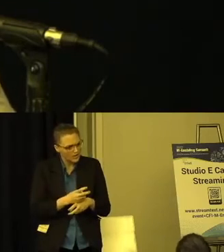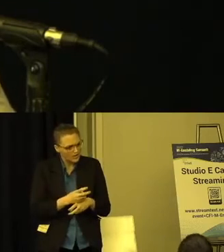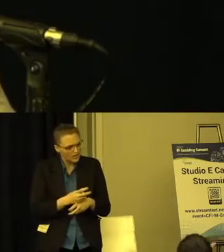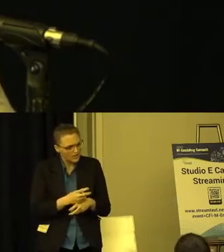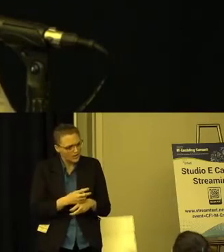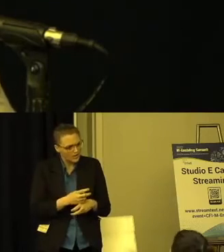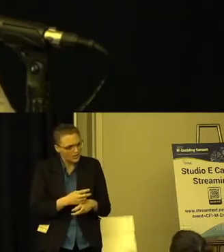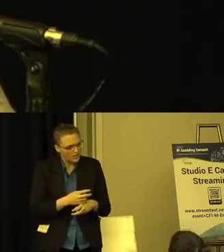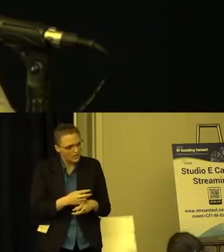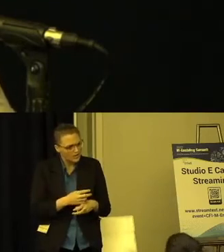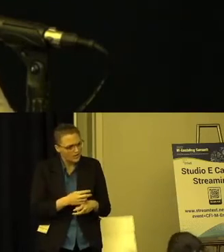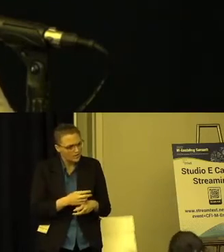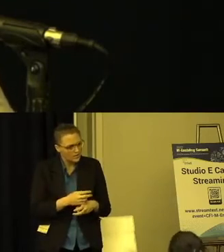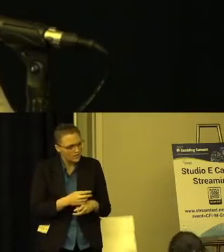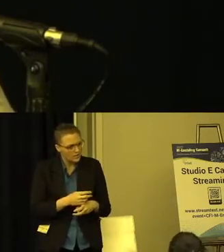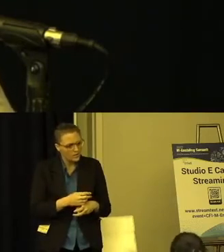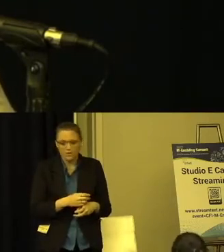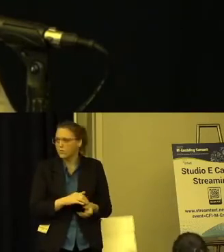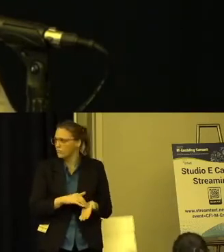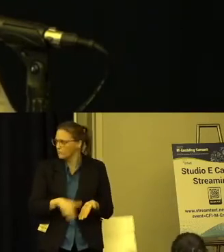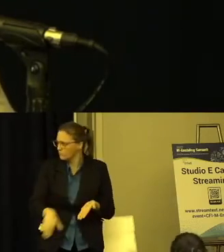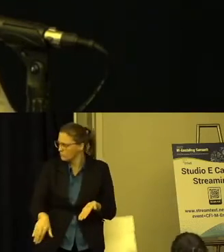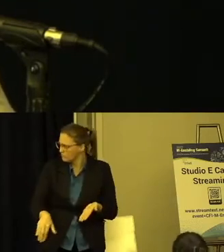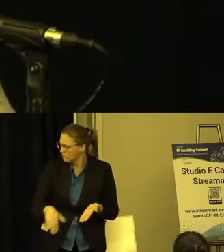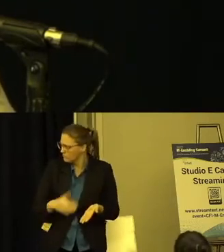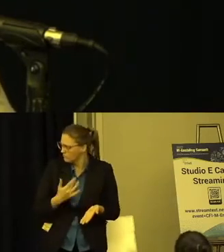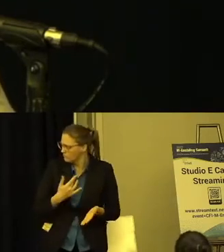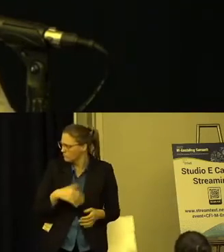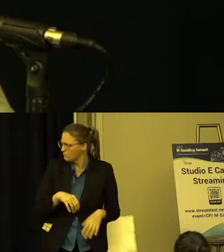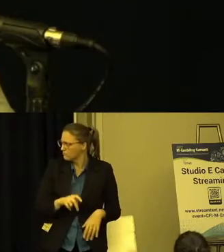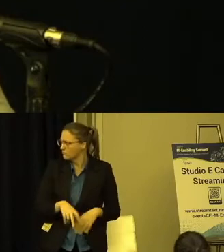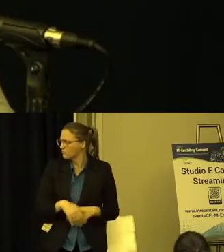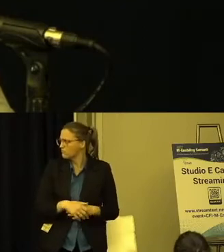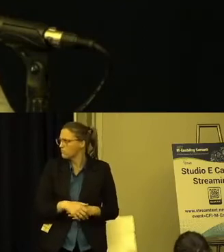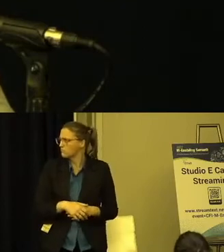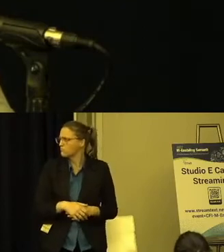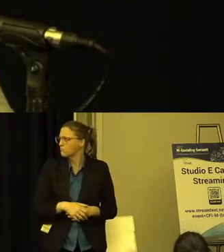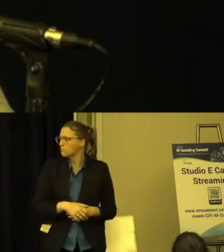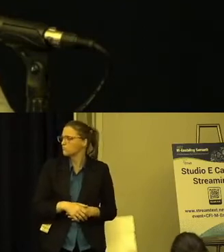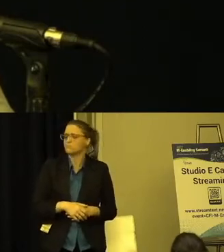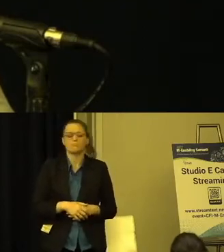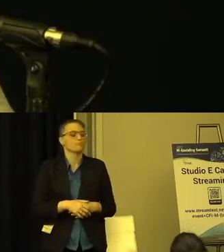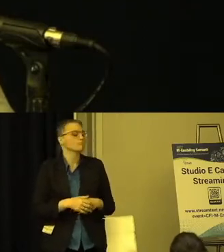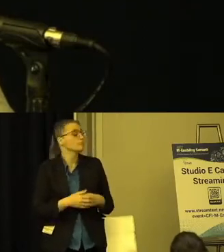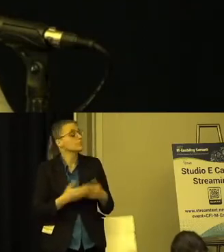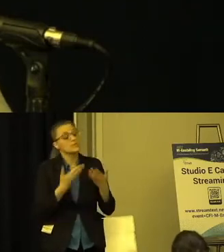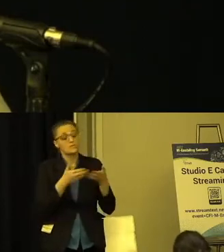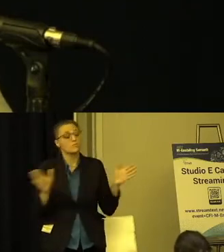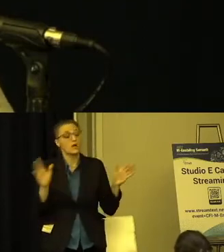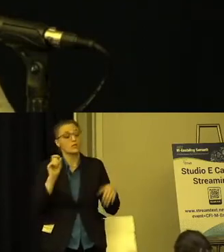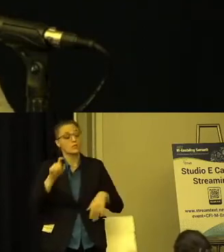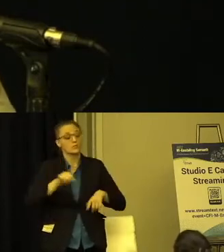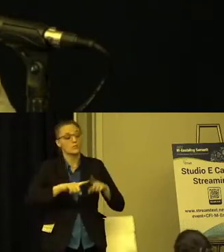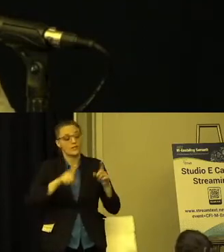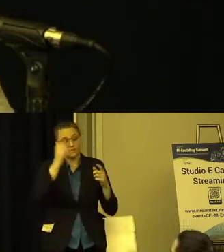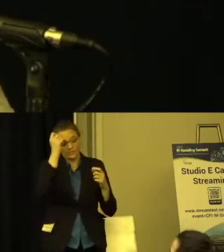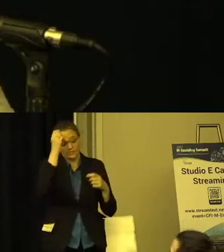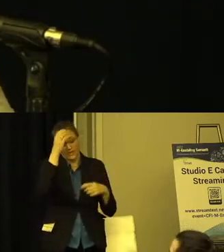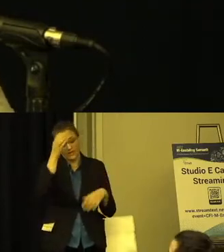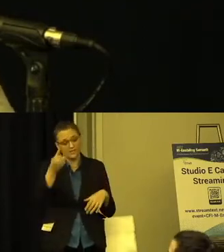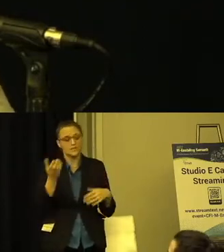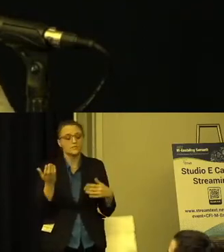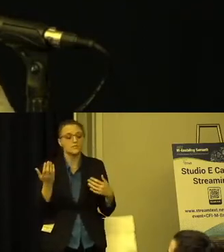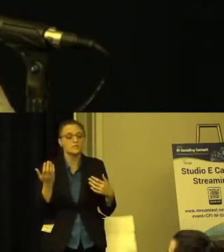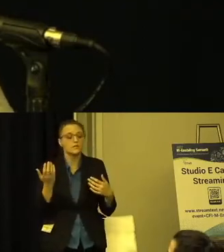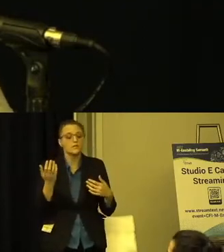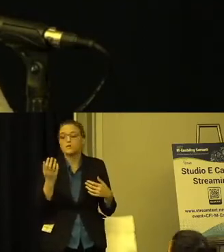to see fragmentation maybe on a policy level here. So, this is a bit of a broad question, but the idea is, what can WAY do